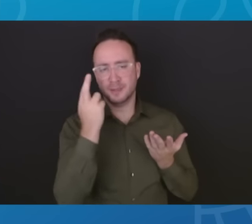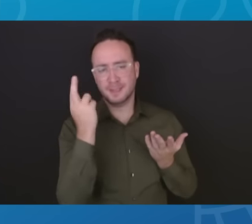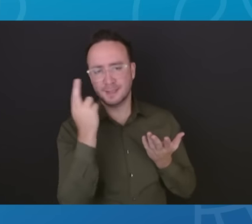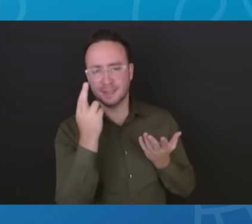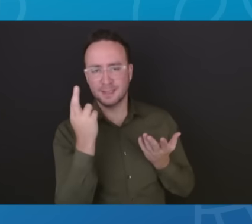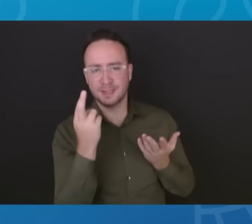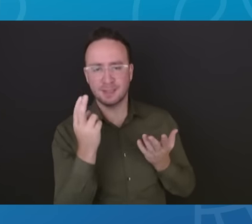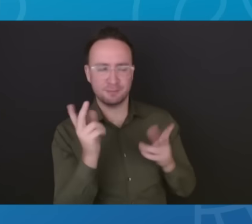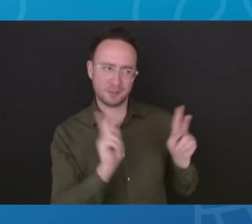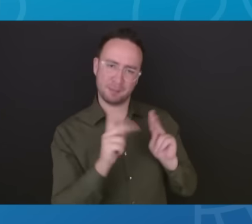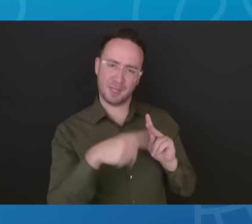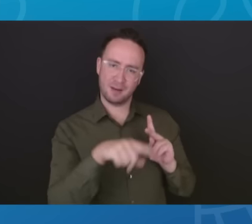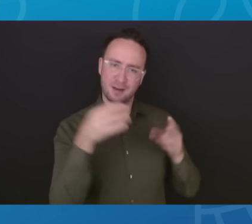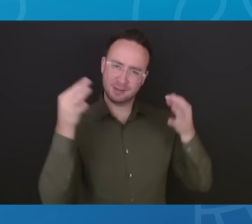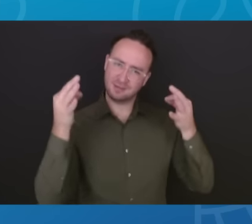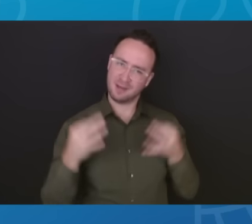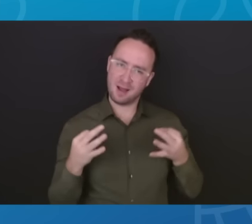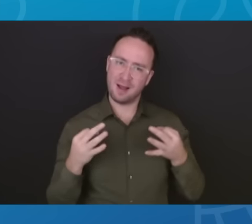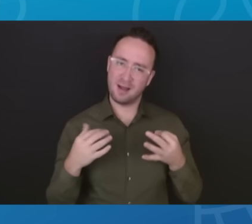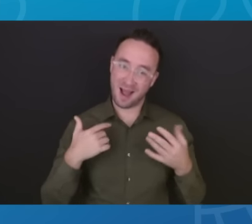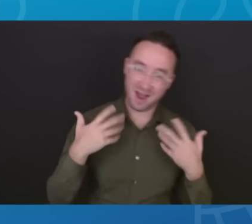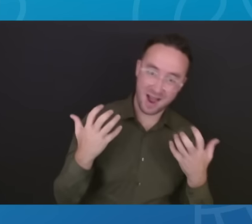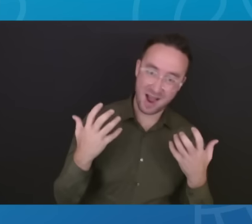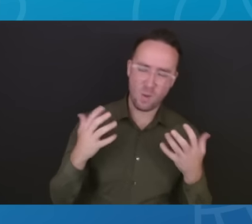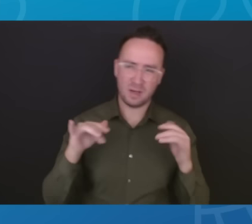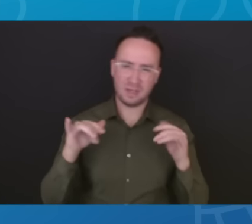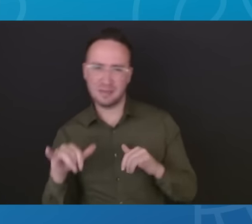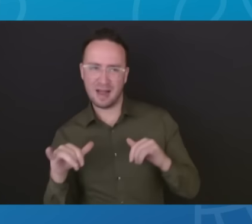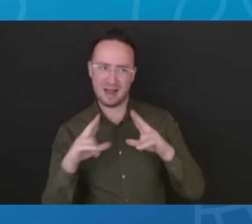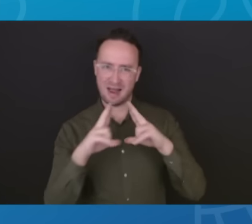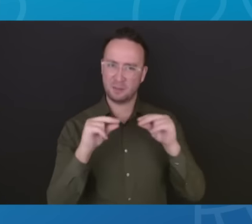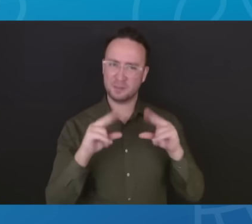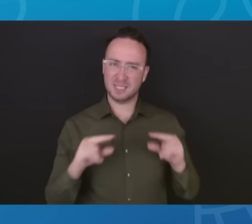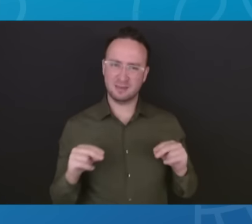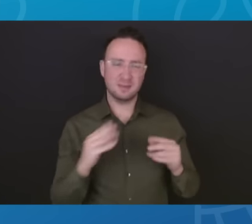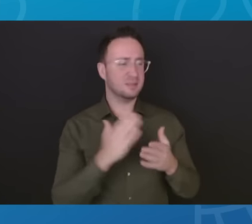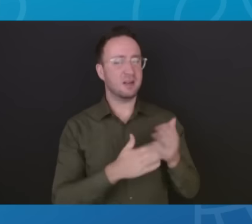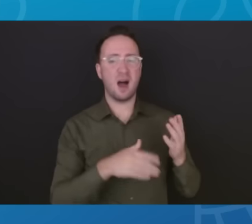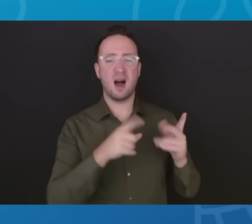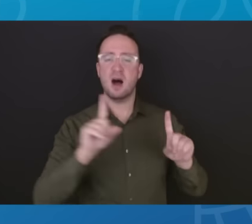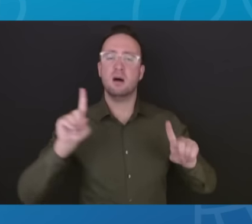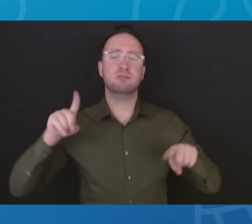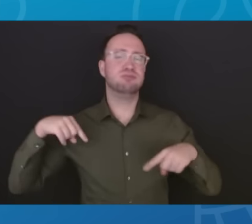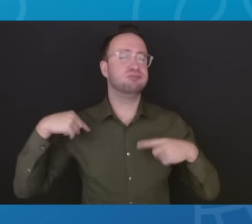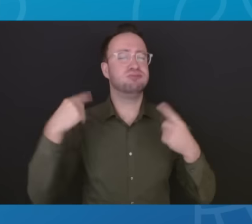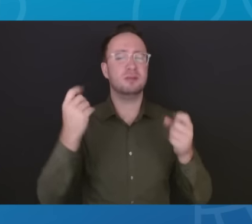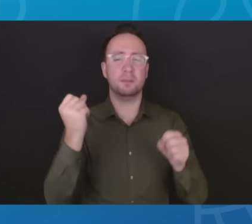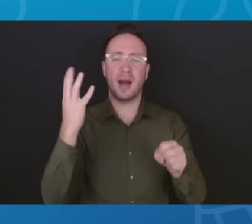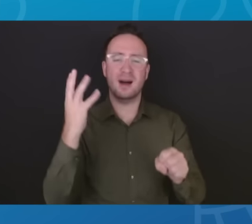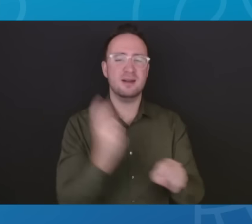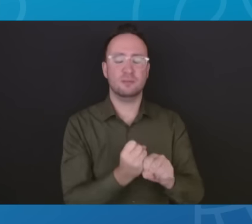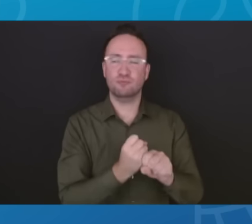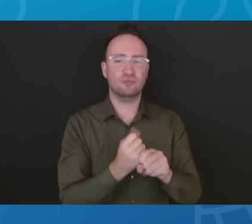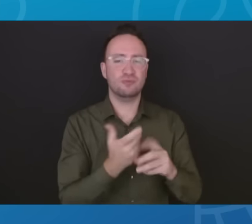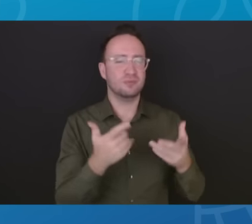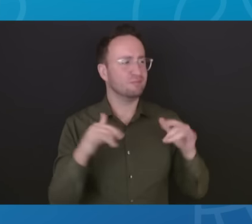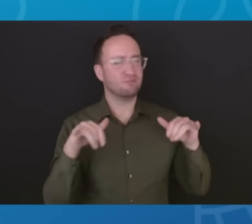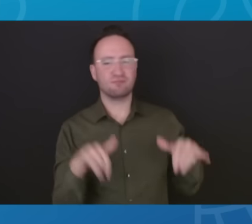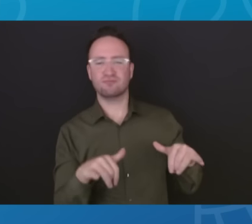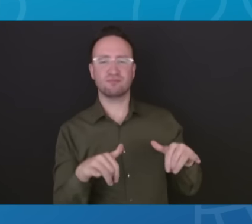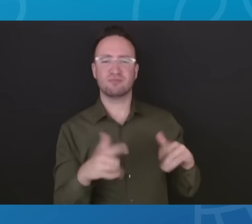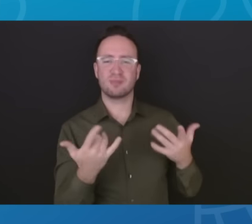in many cases, who have lived in Lebanon for a long time, who have family members, not just immediate family members, but extended family members who they don't want to leave. And so